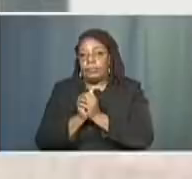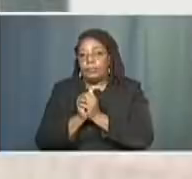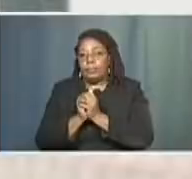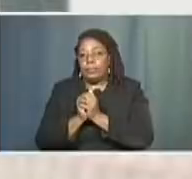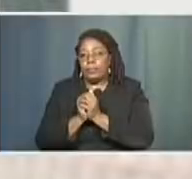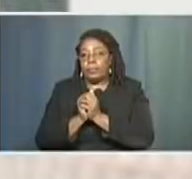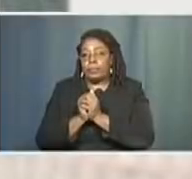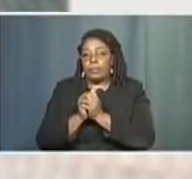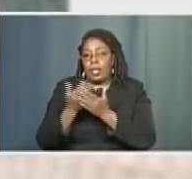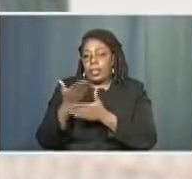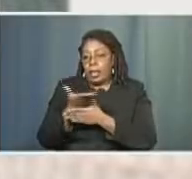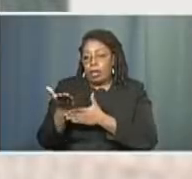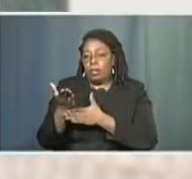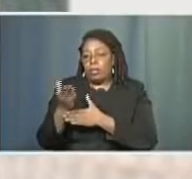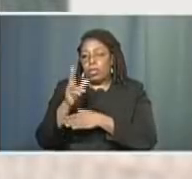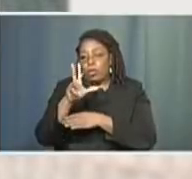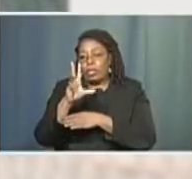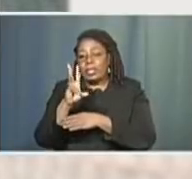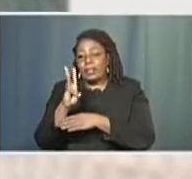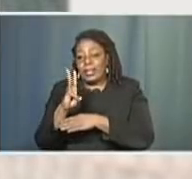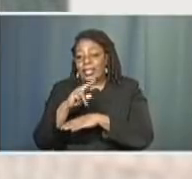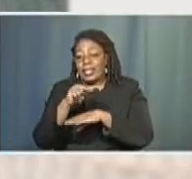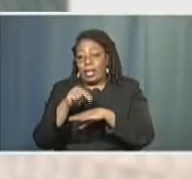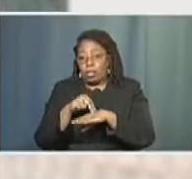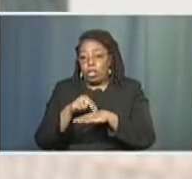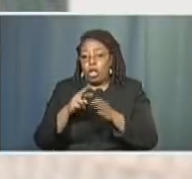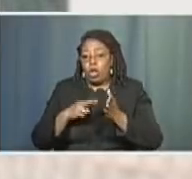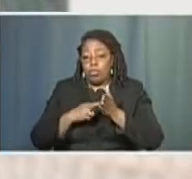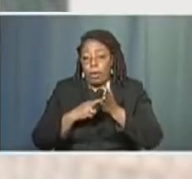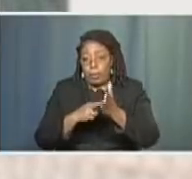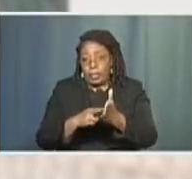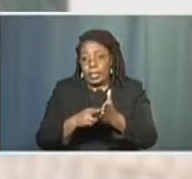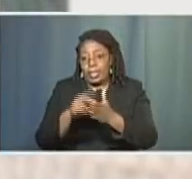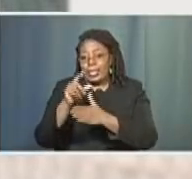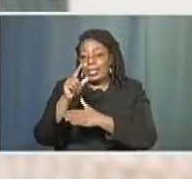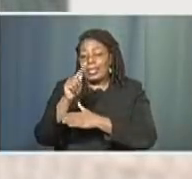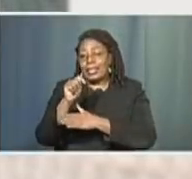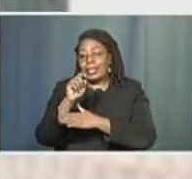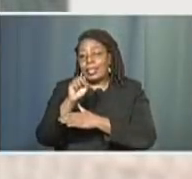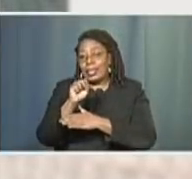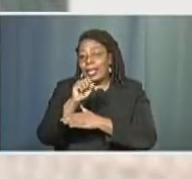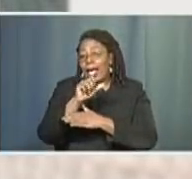While there are 36 nationalities represented at St. Andrews today, in